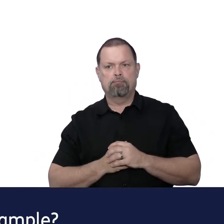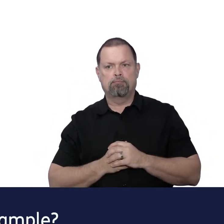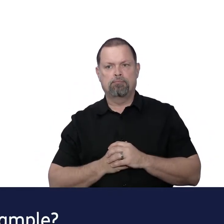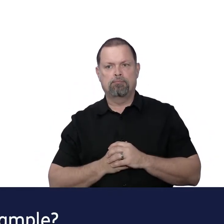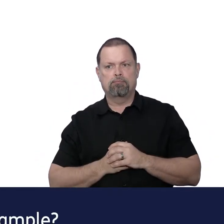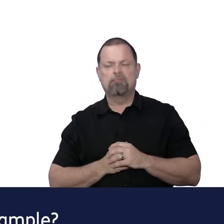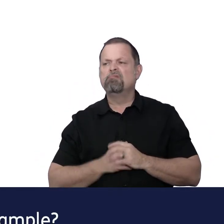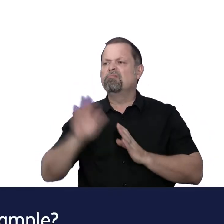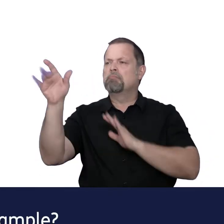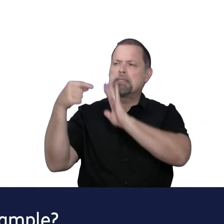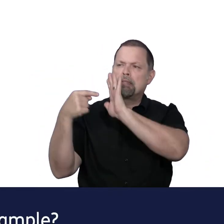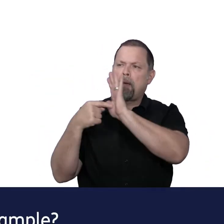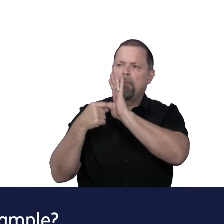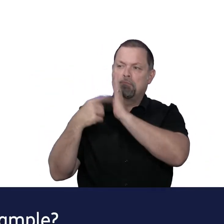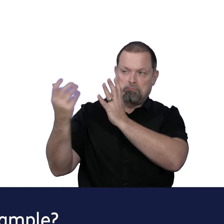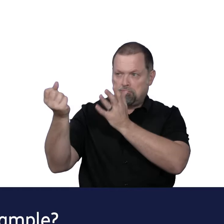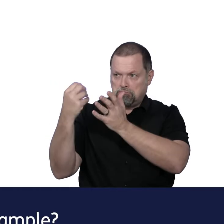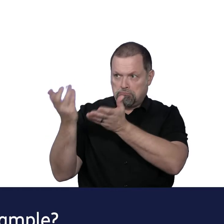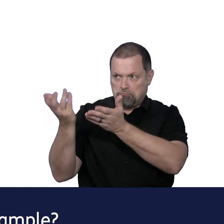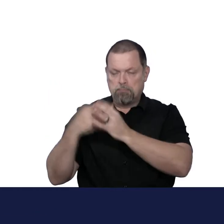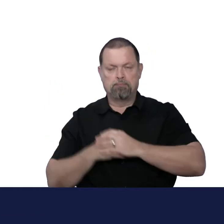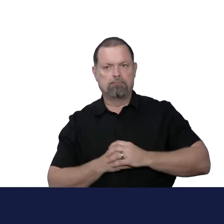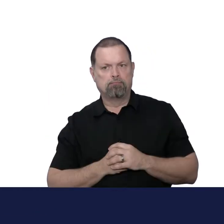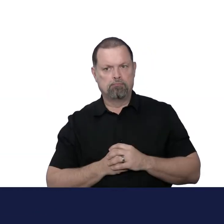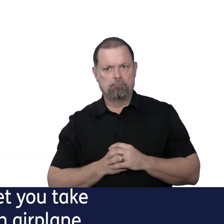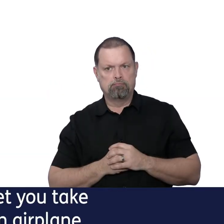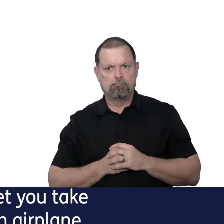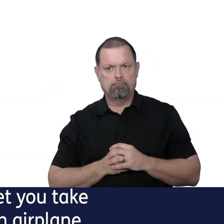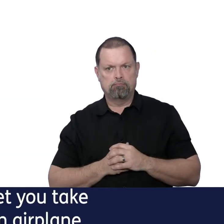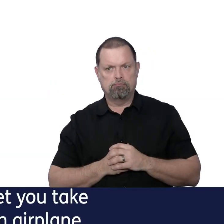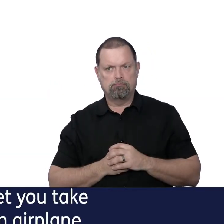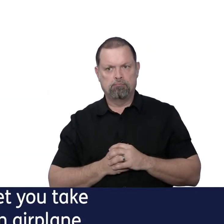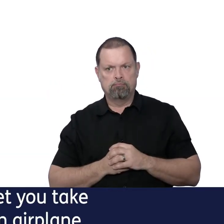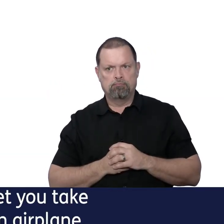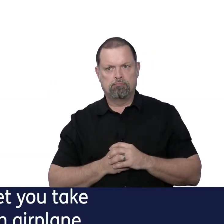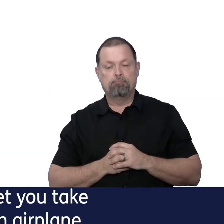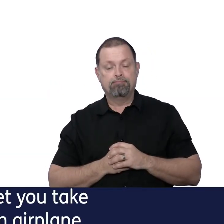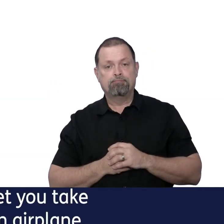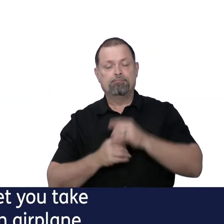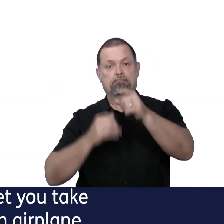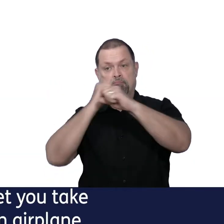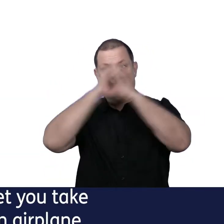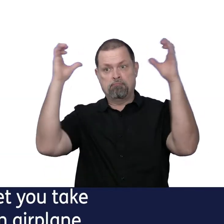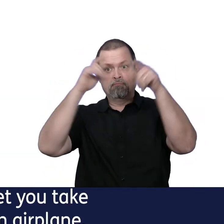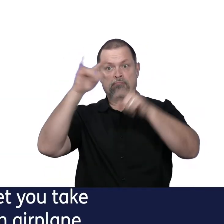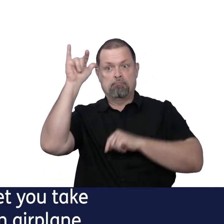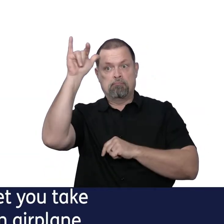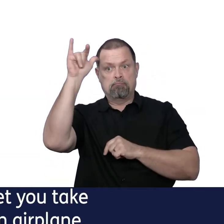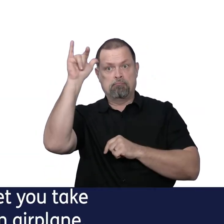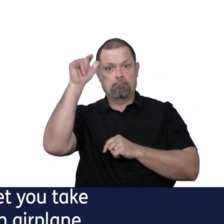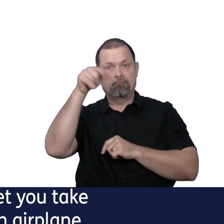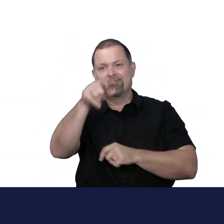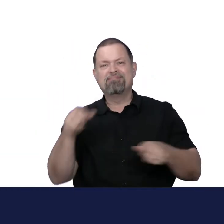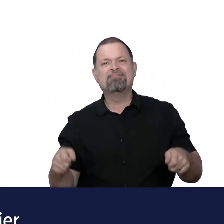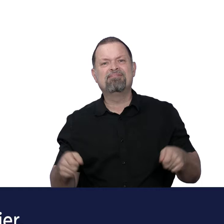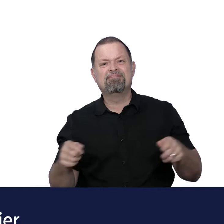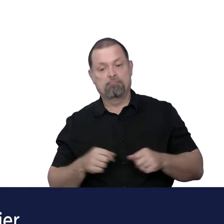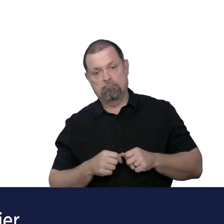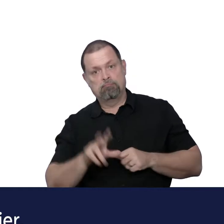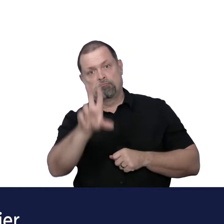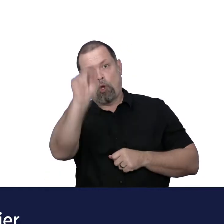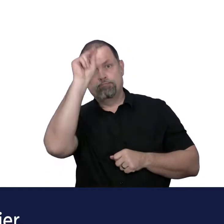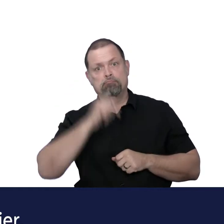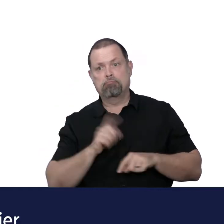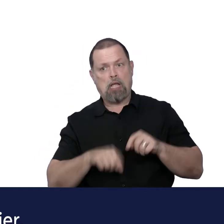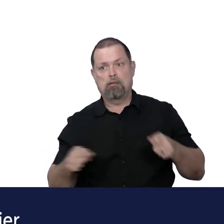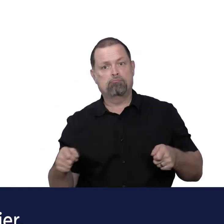Can you give me an example? Imagine an airline won't let you take your mobility device on an airplane. This may